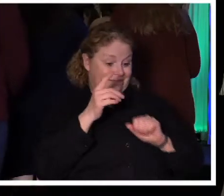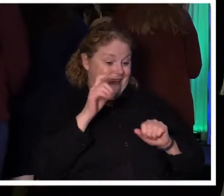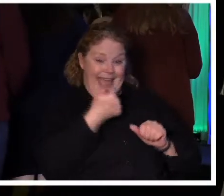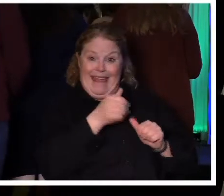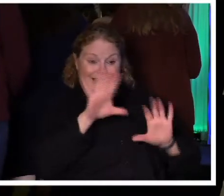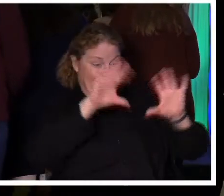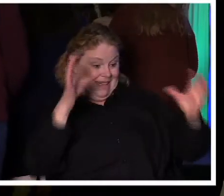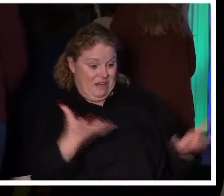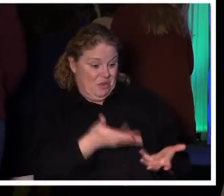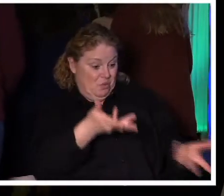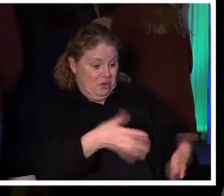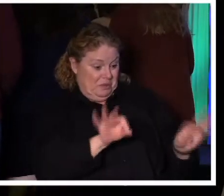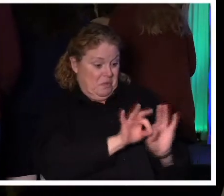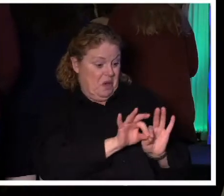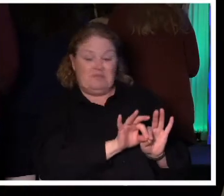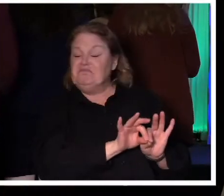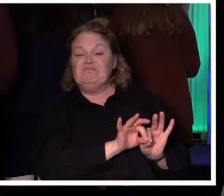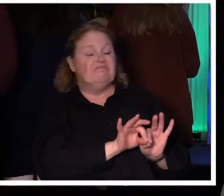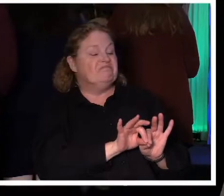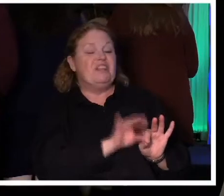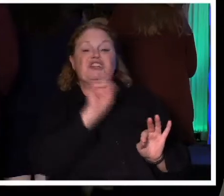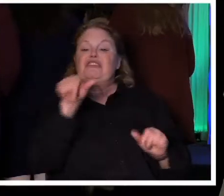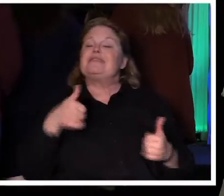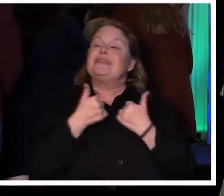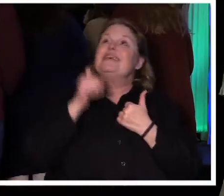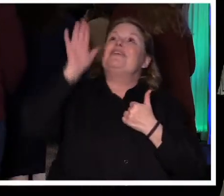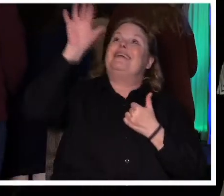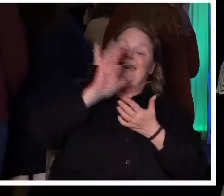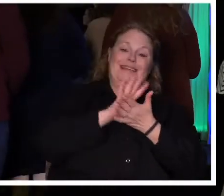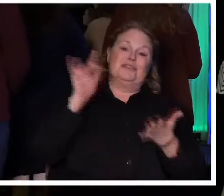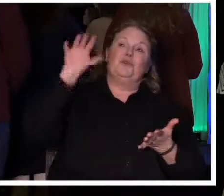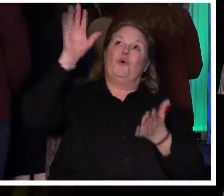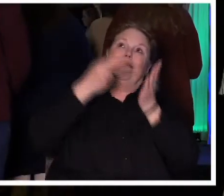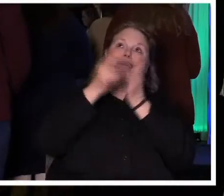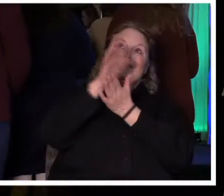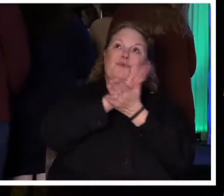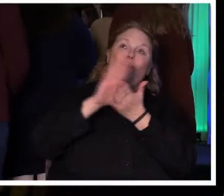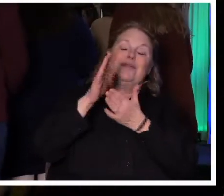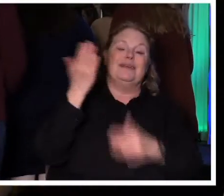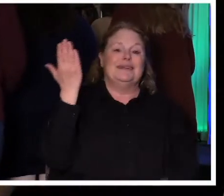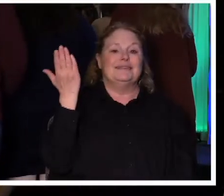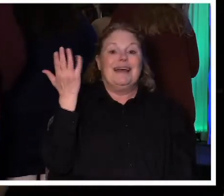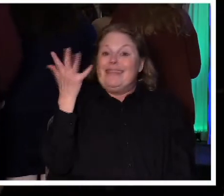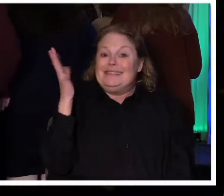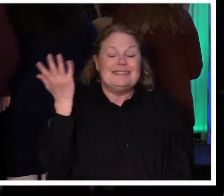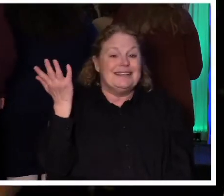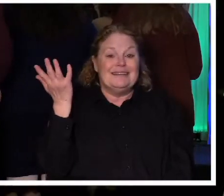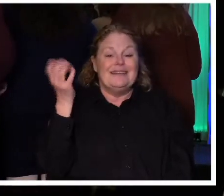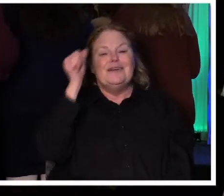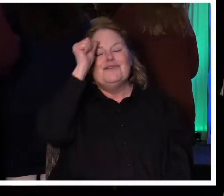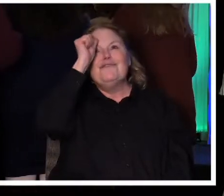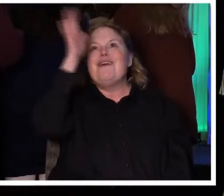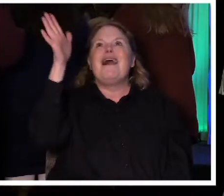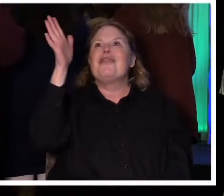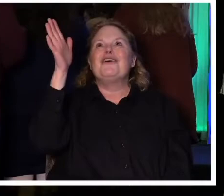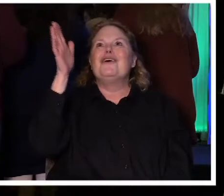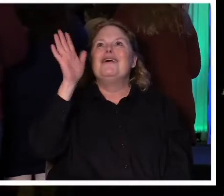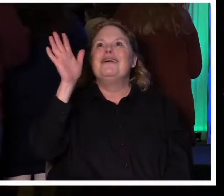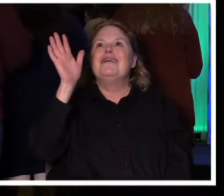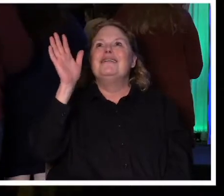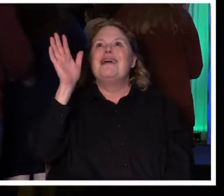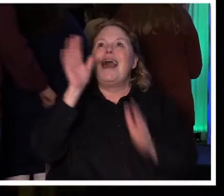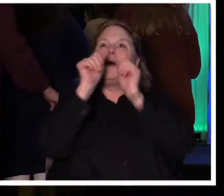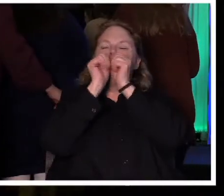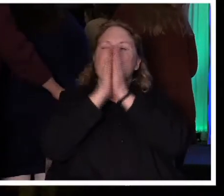matters except living in the glory and the holiness of God. So, Father, I consecrate your people